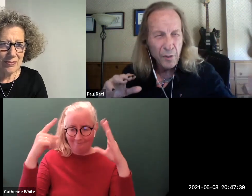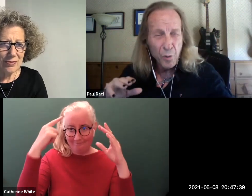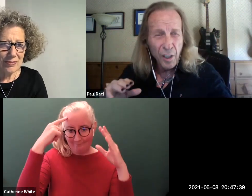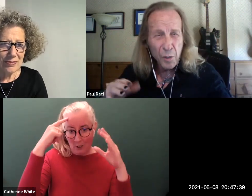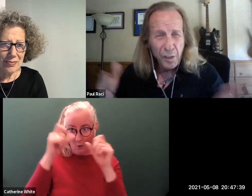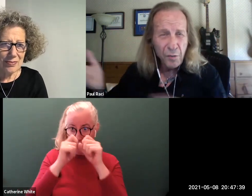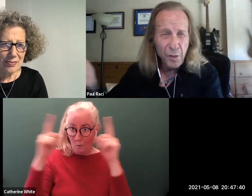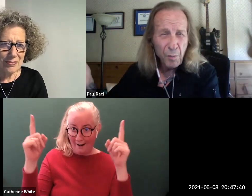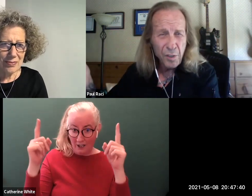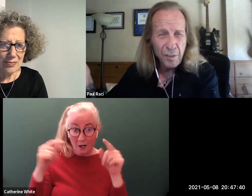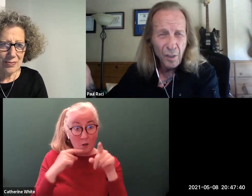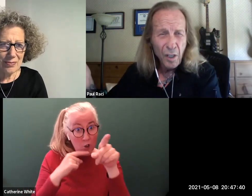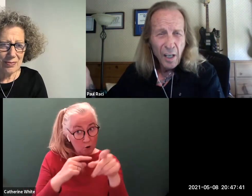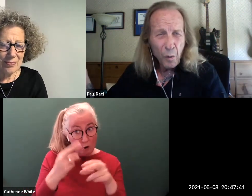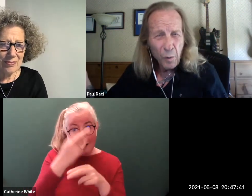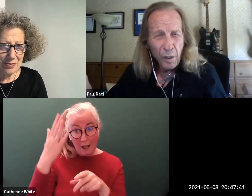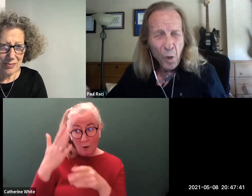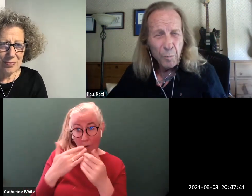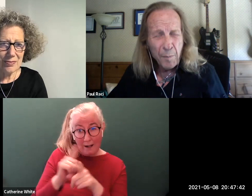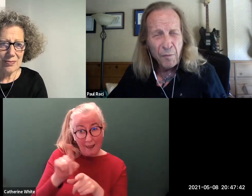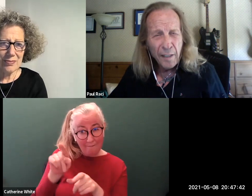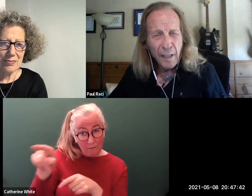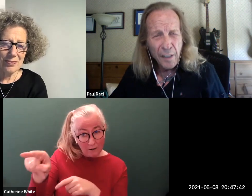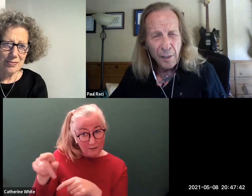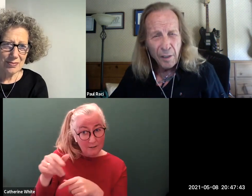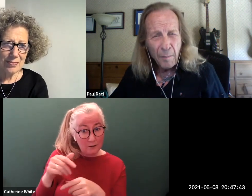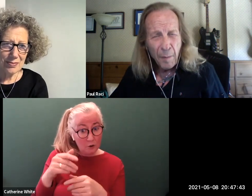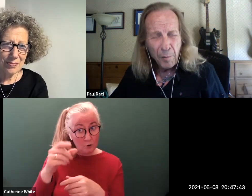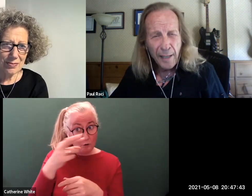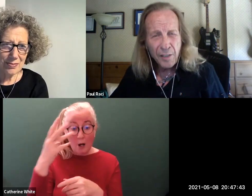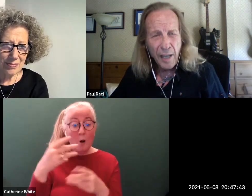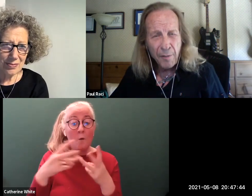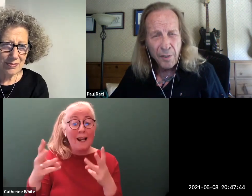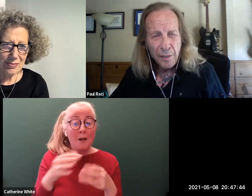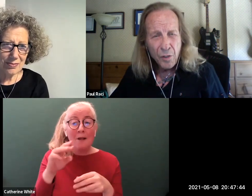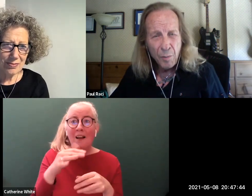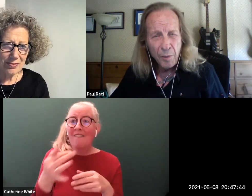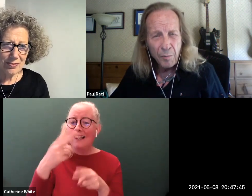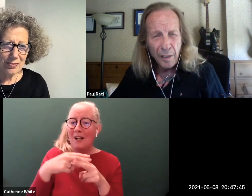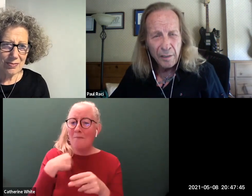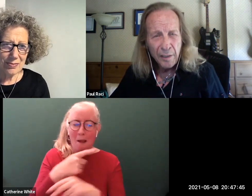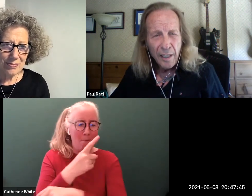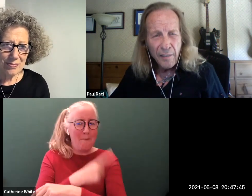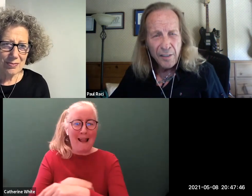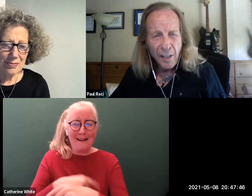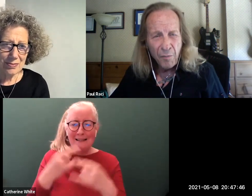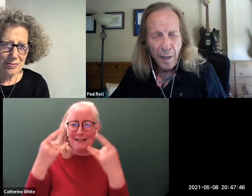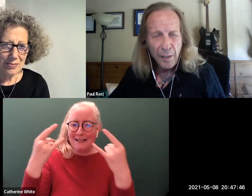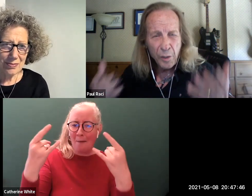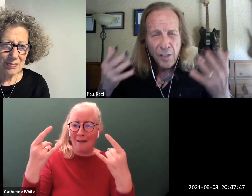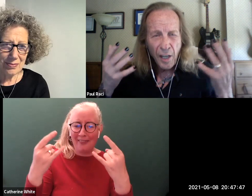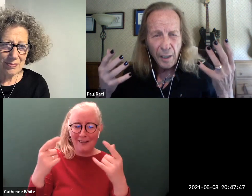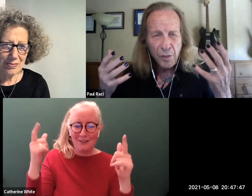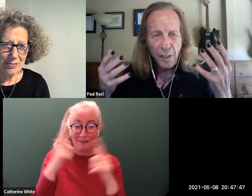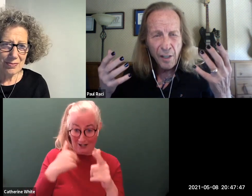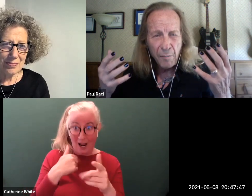life. But do you realize what it is for this person to, when people find out that I'm in a Black Sabbath tribute band and that deaf people, I do it